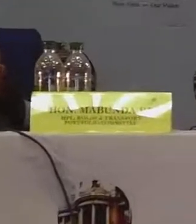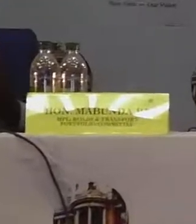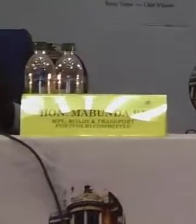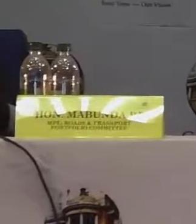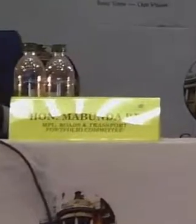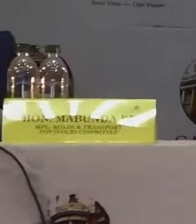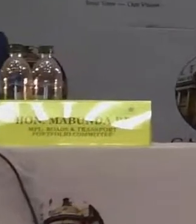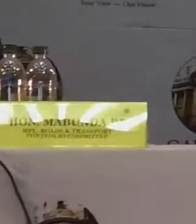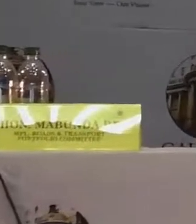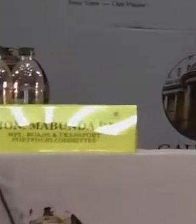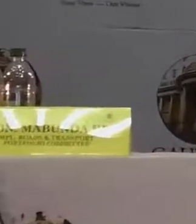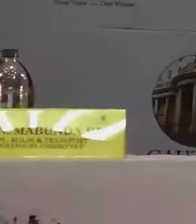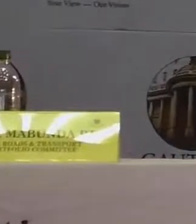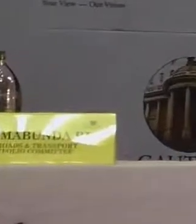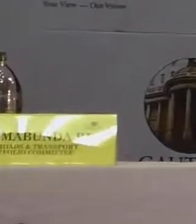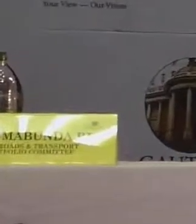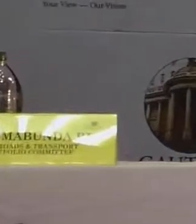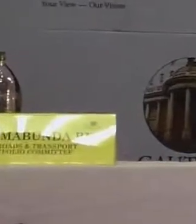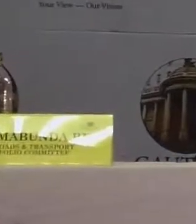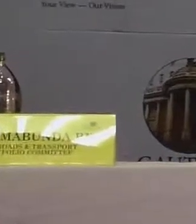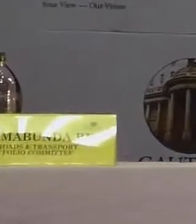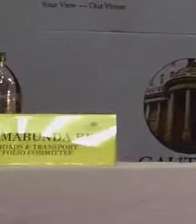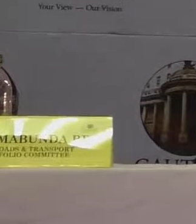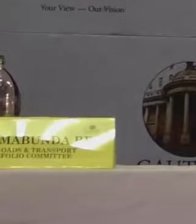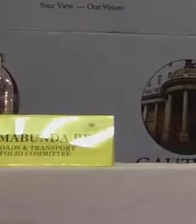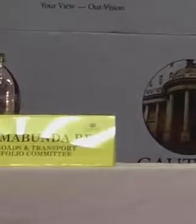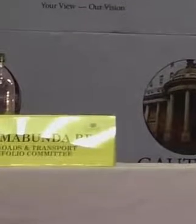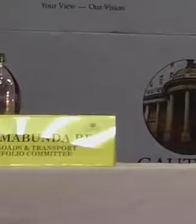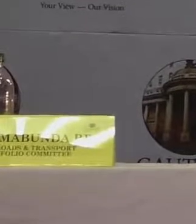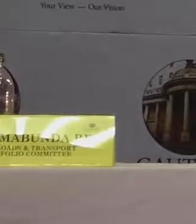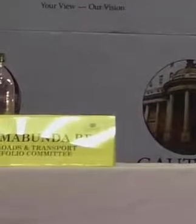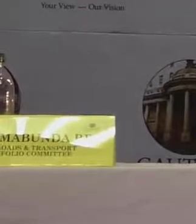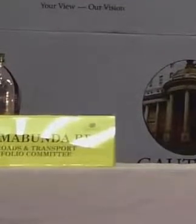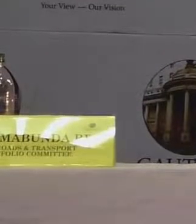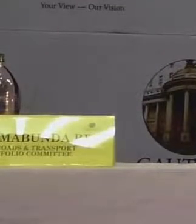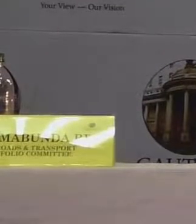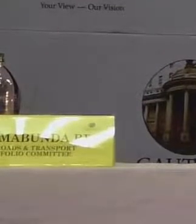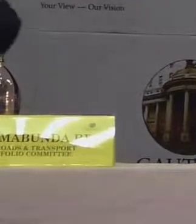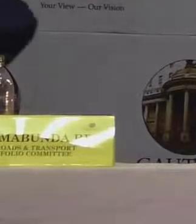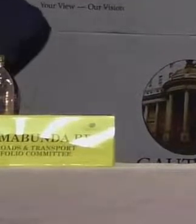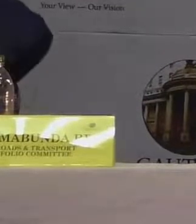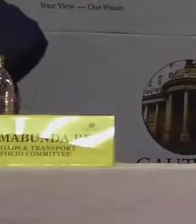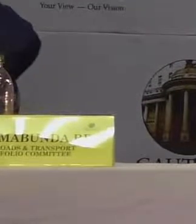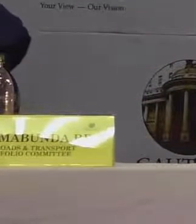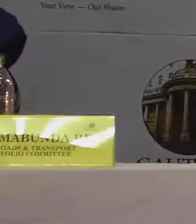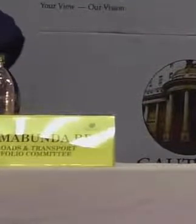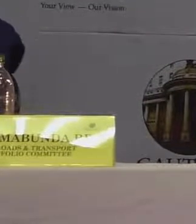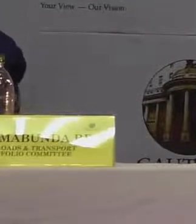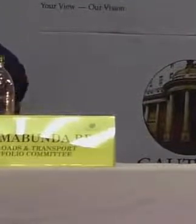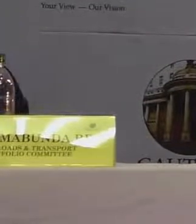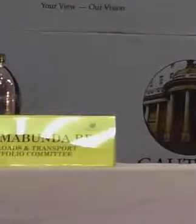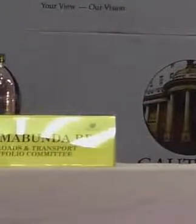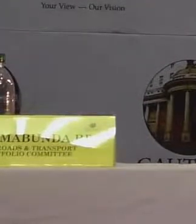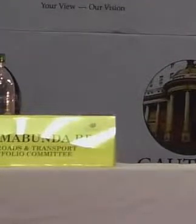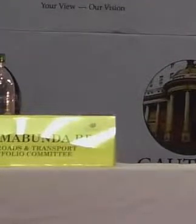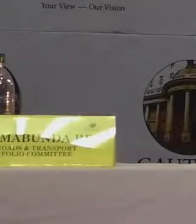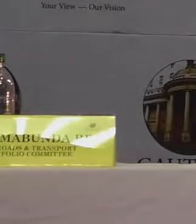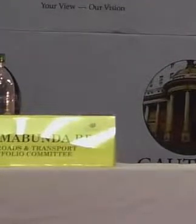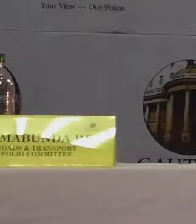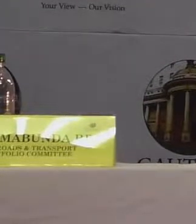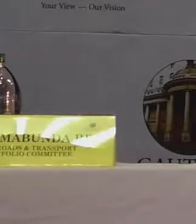to discuss in particular the K5469 and a couple of other issues that have been raised here. There's been matters